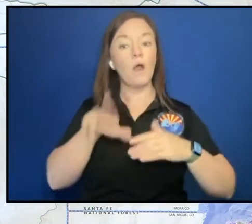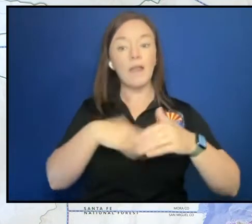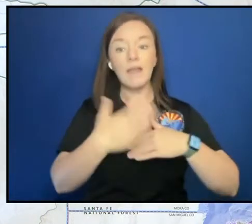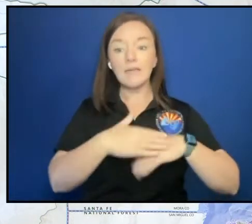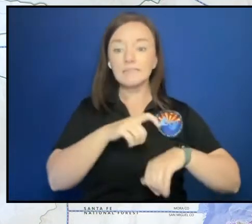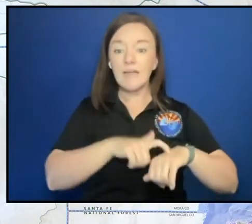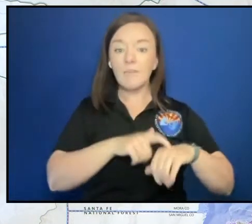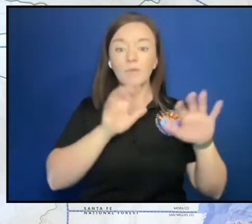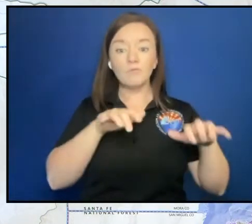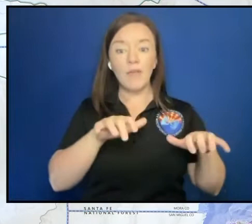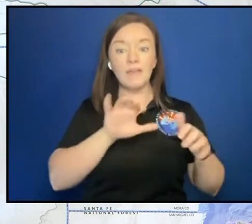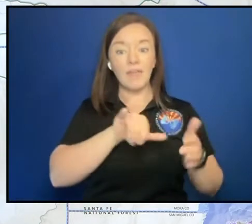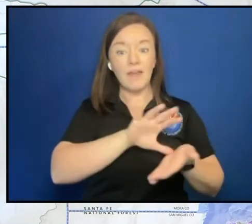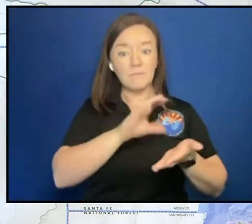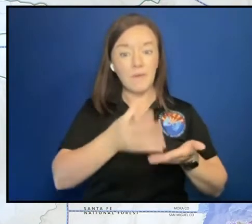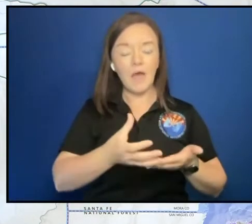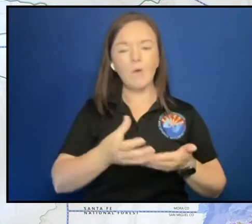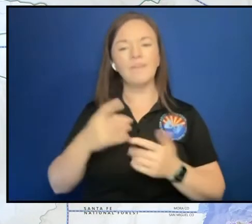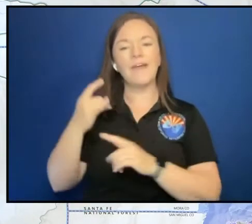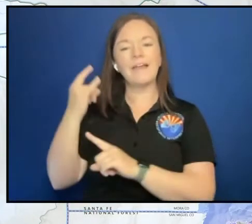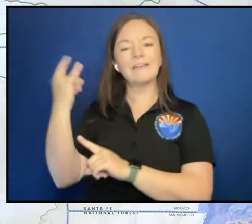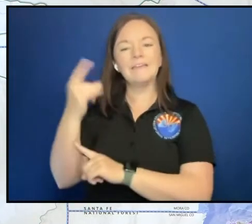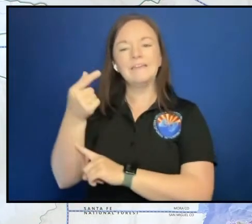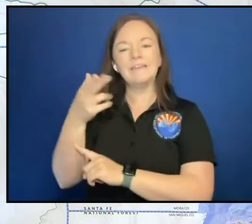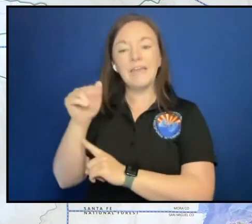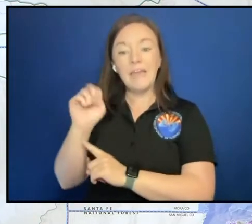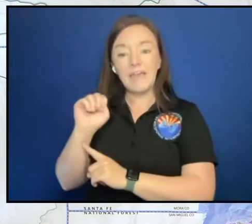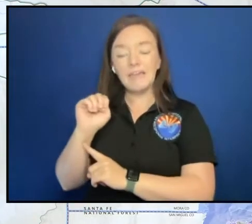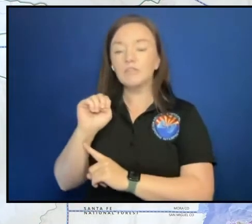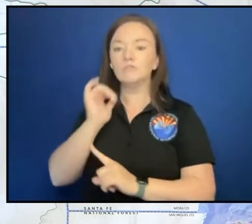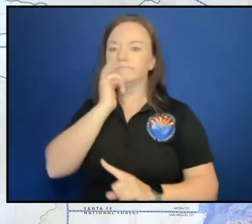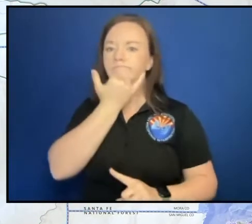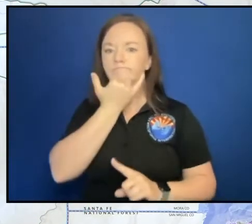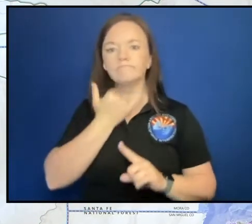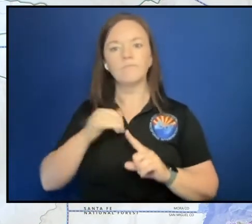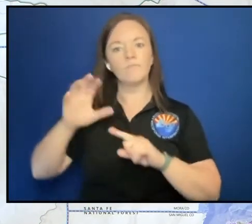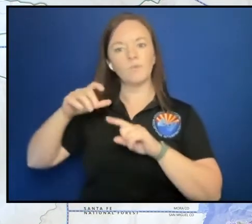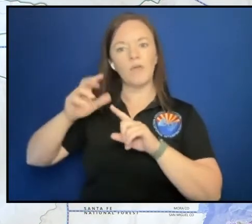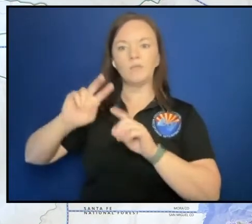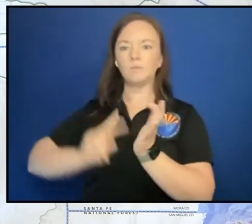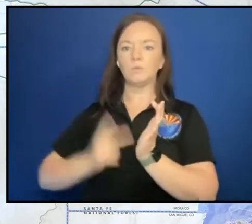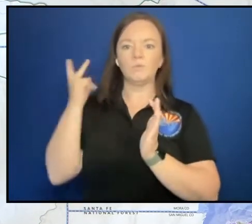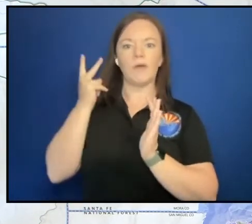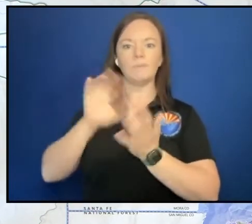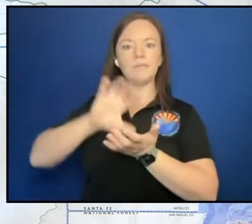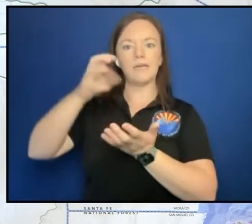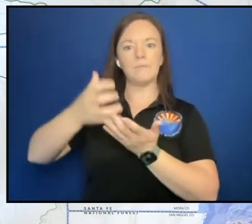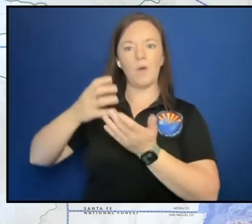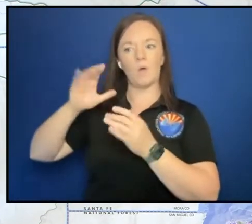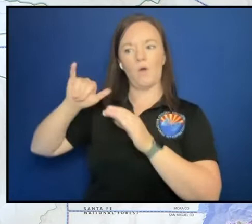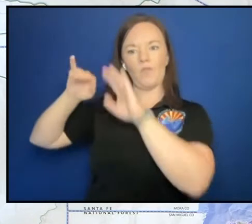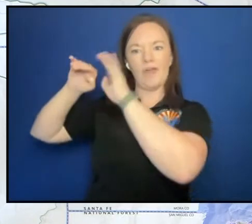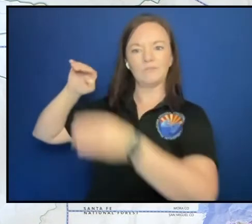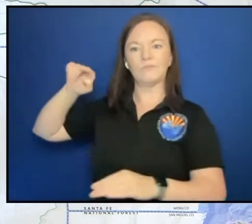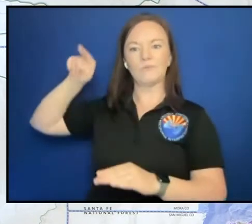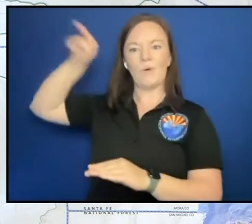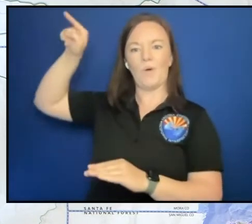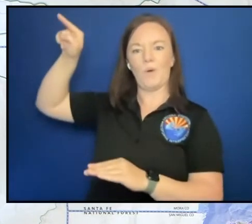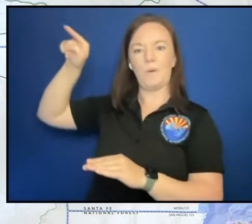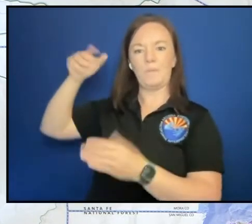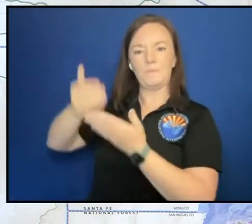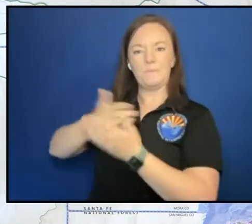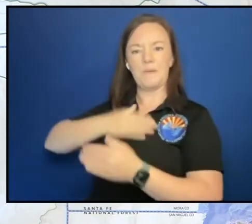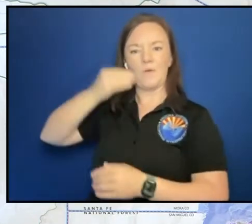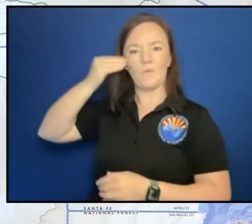rained twice that much on the slope above your house that you're worried about. So lots of different inputs that